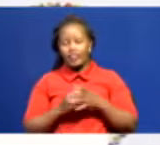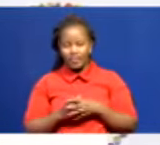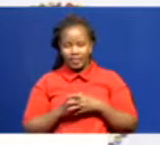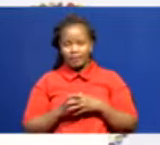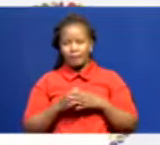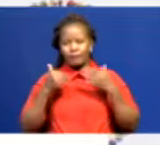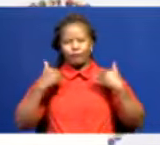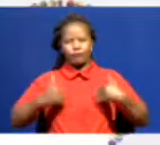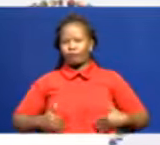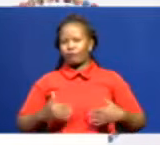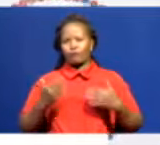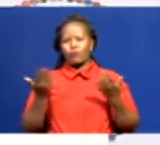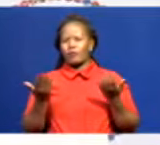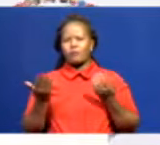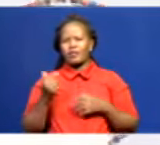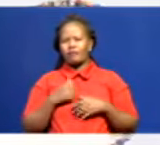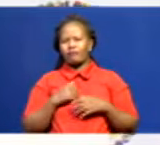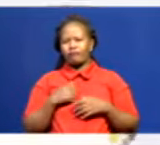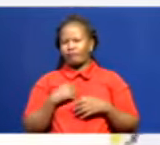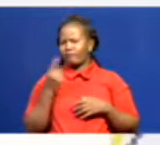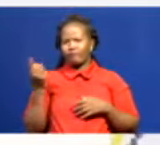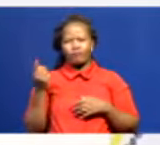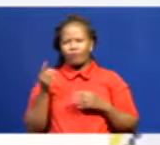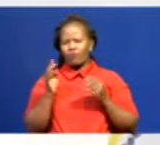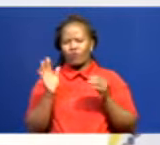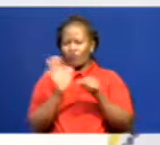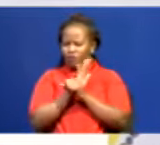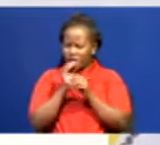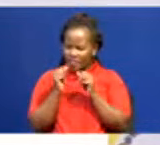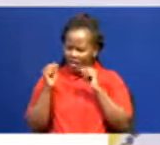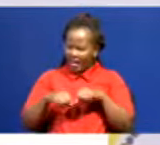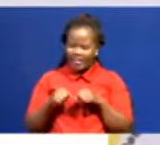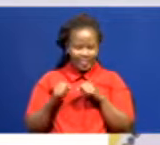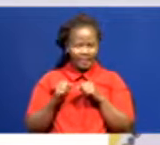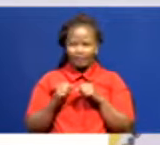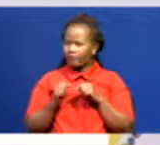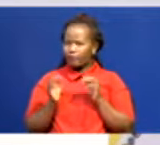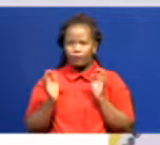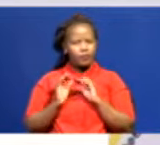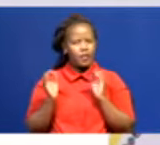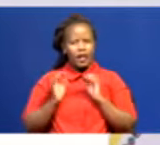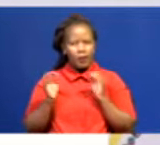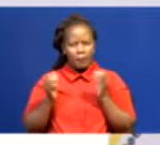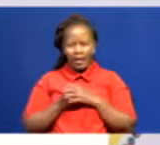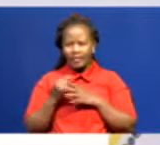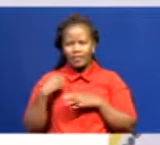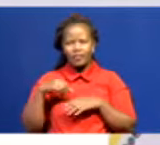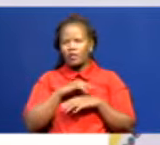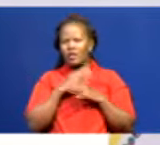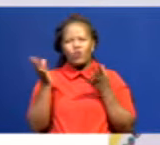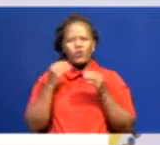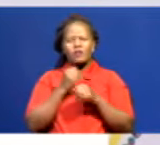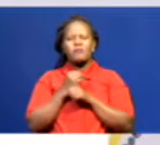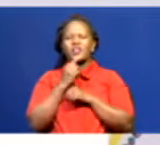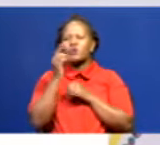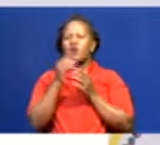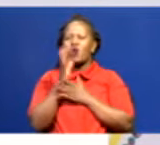I would not entirely agree that we should keep everybody at